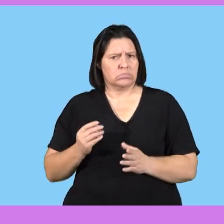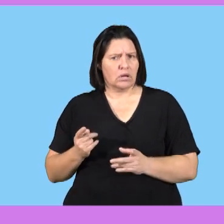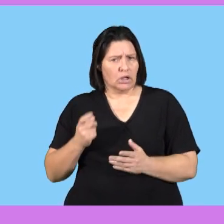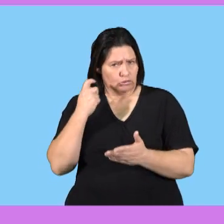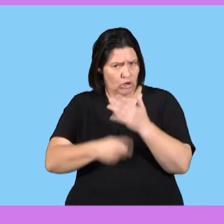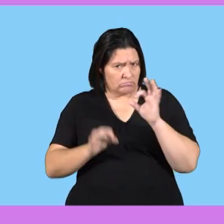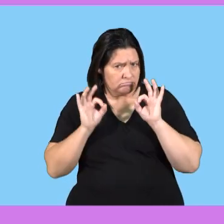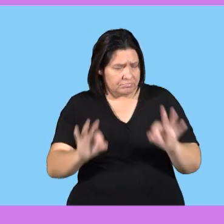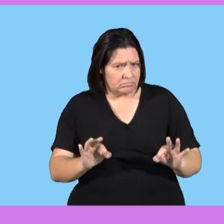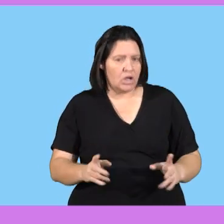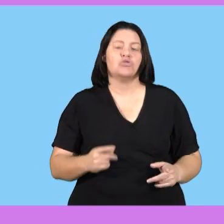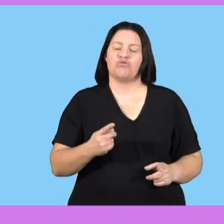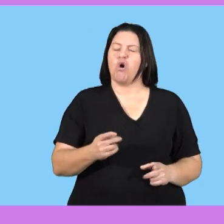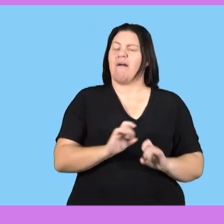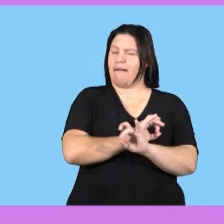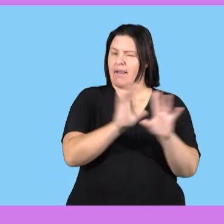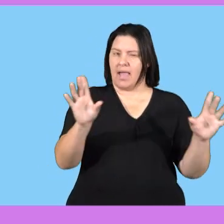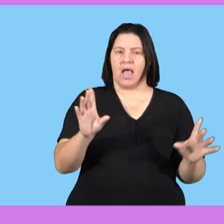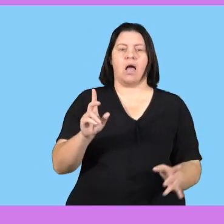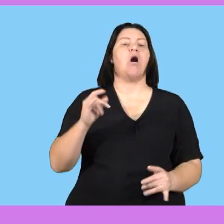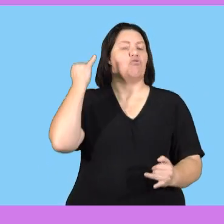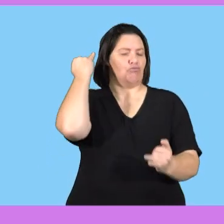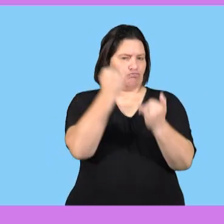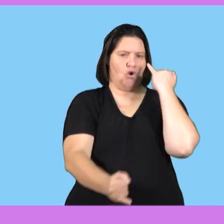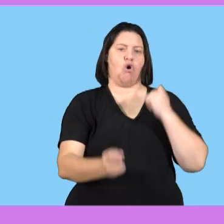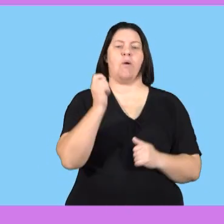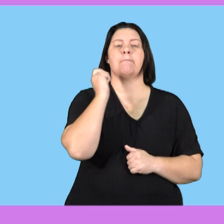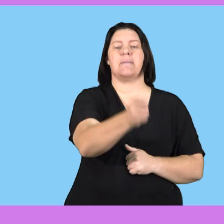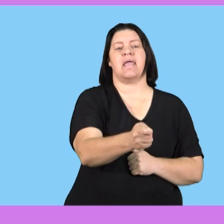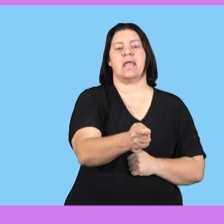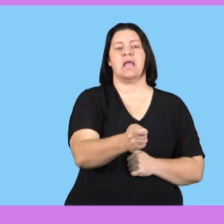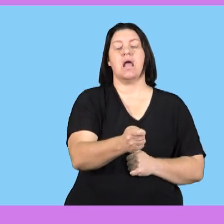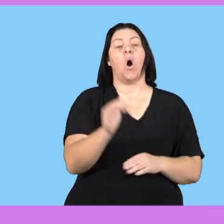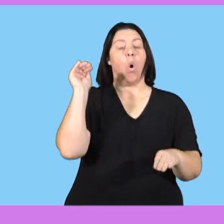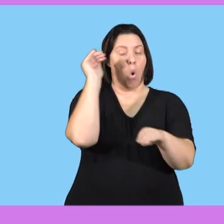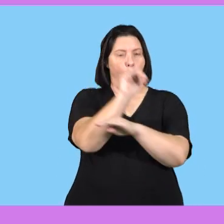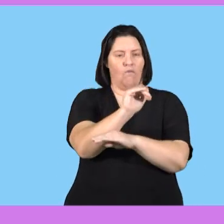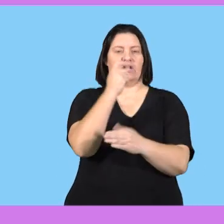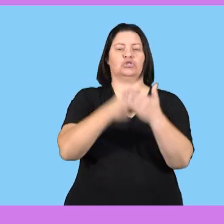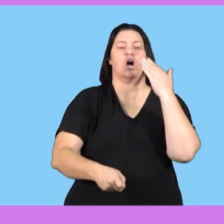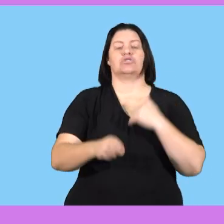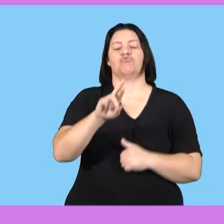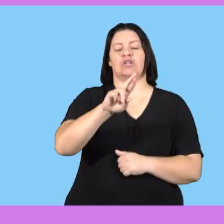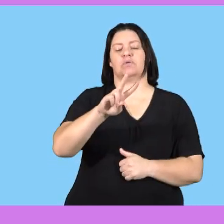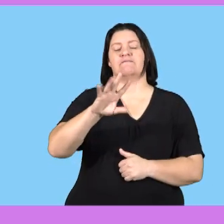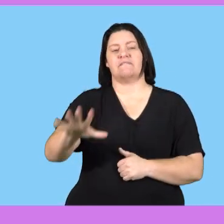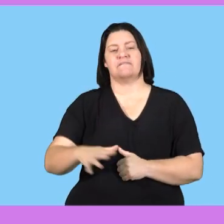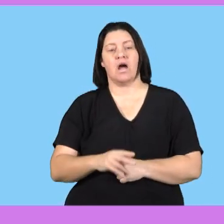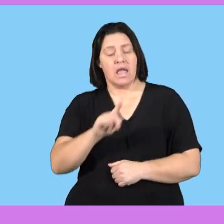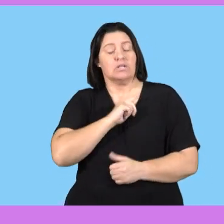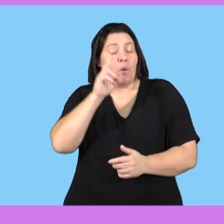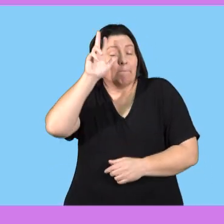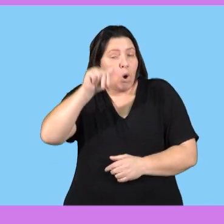was charged the correct amount. So it's clear to see he was overcharged by 25 rand. He was only supposed to pay